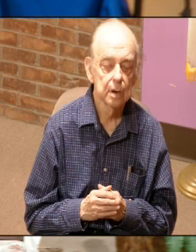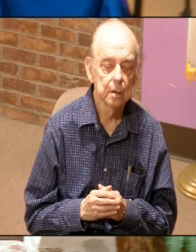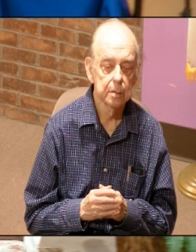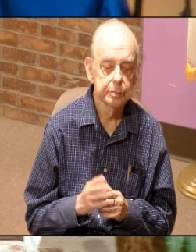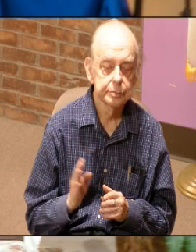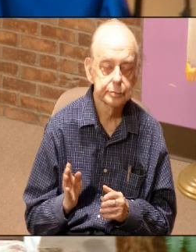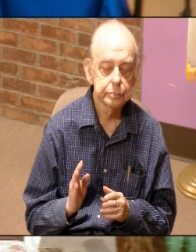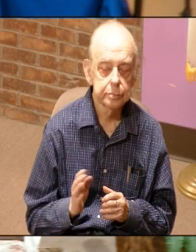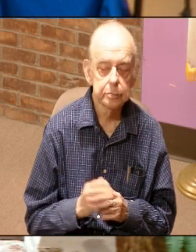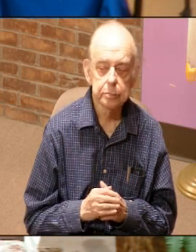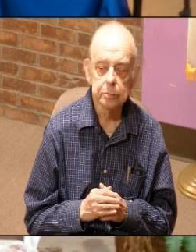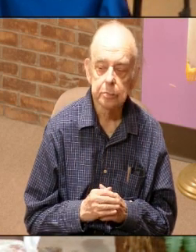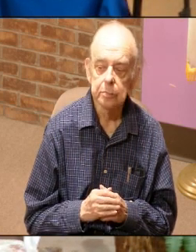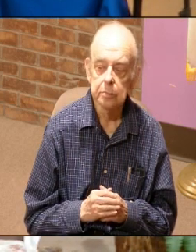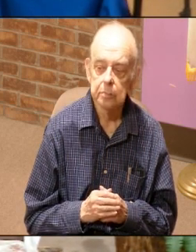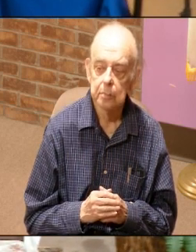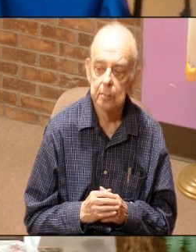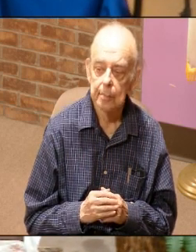Bathsheba